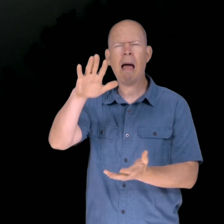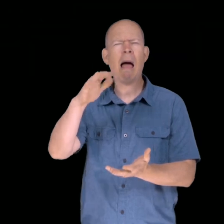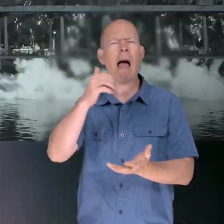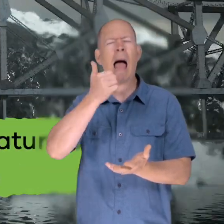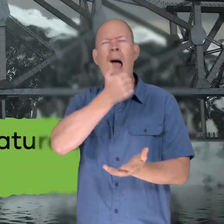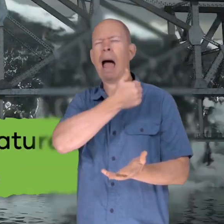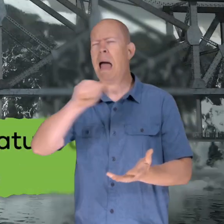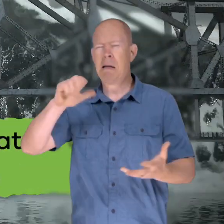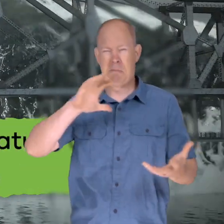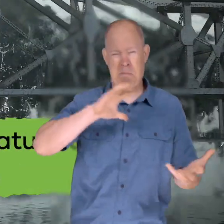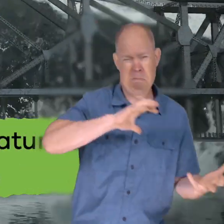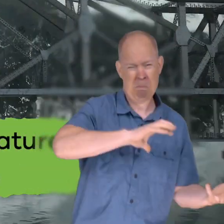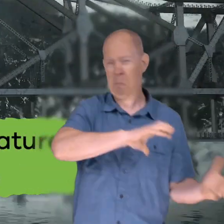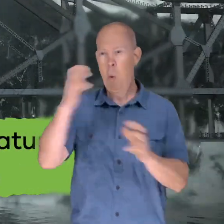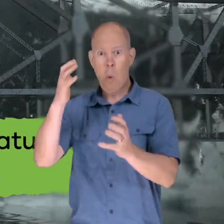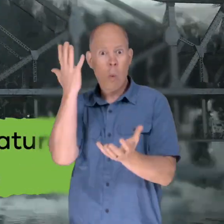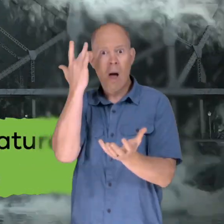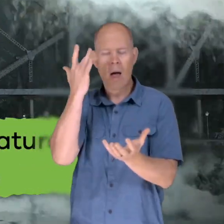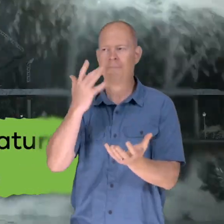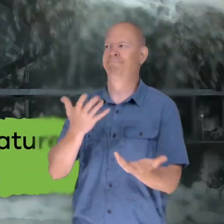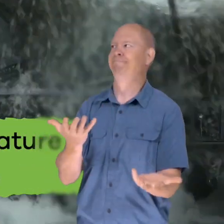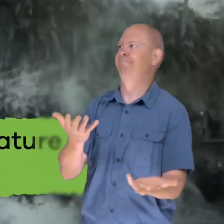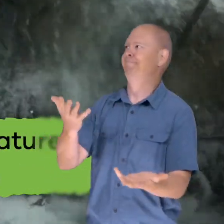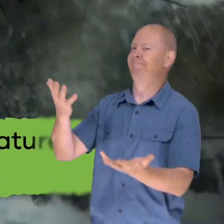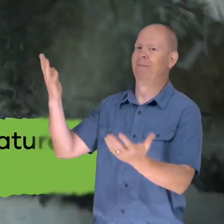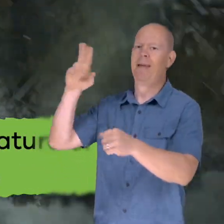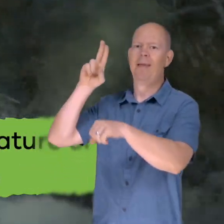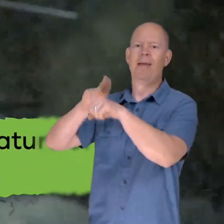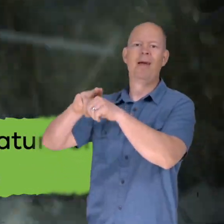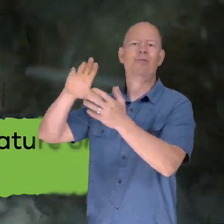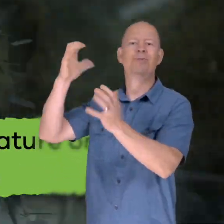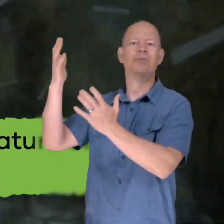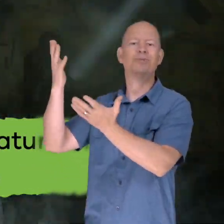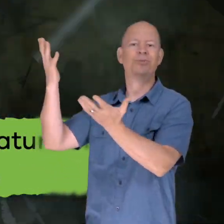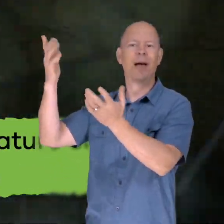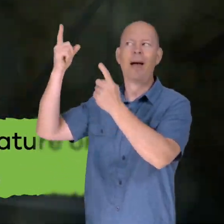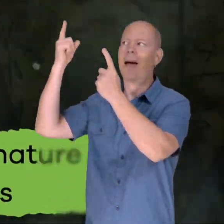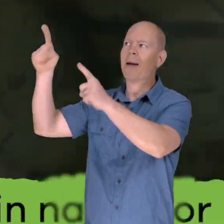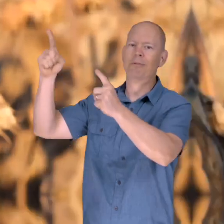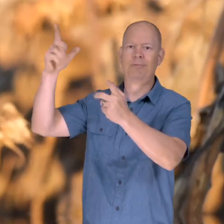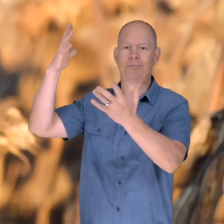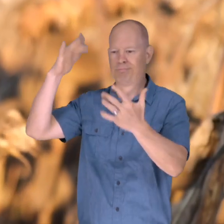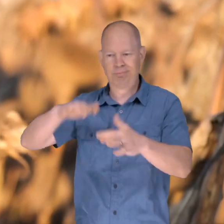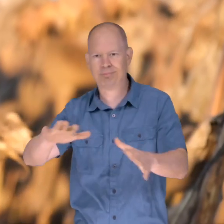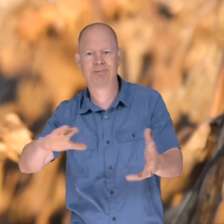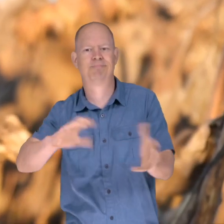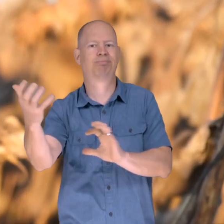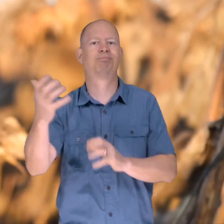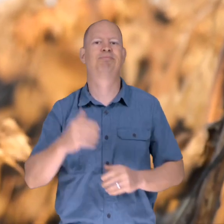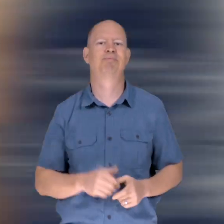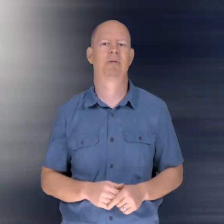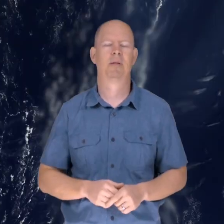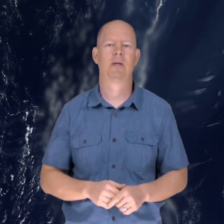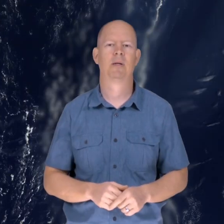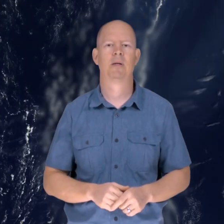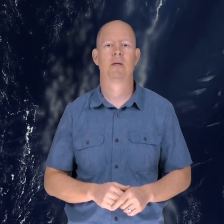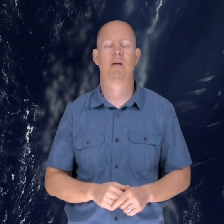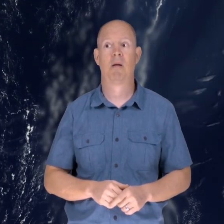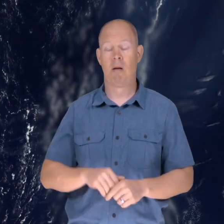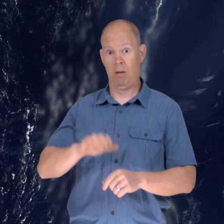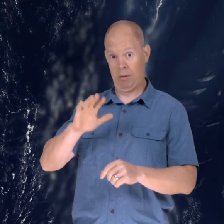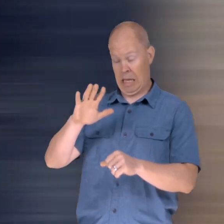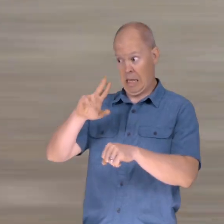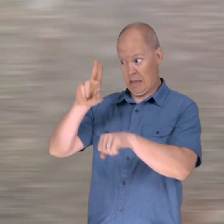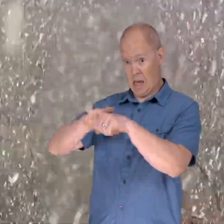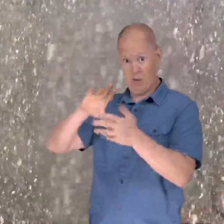speaking, a disaster that happens in nature or by natural processes. And, not all natural